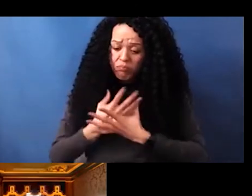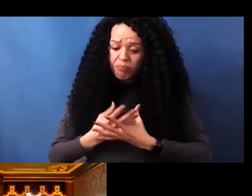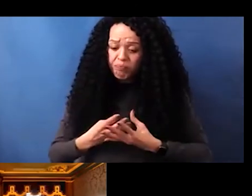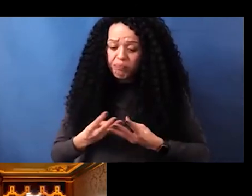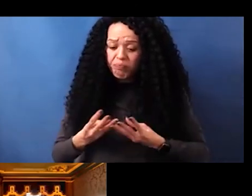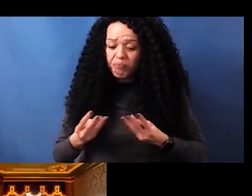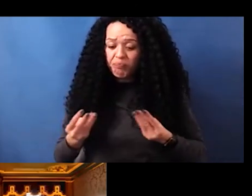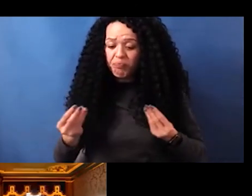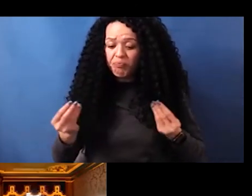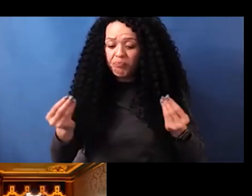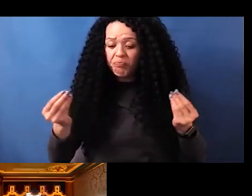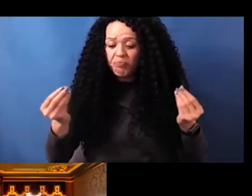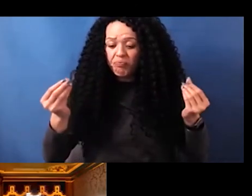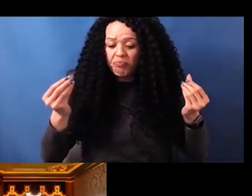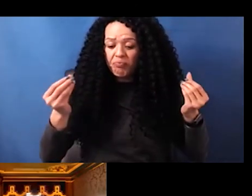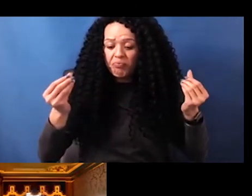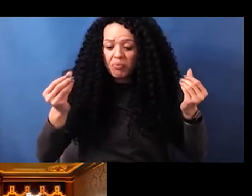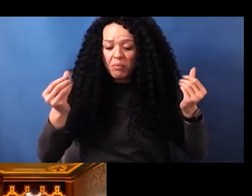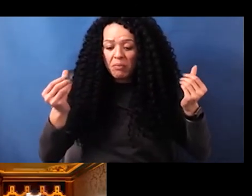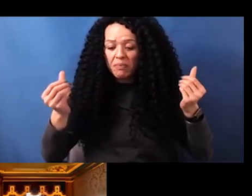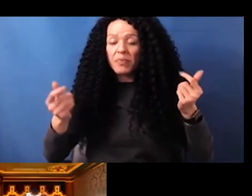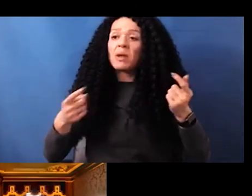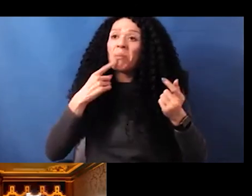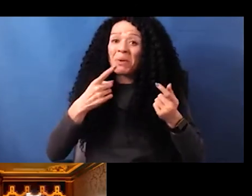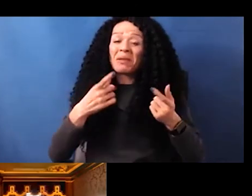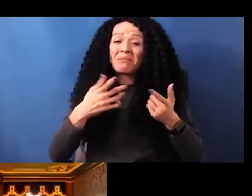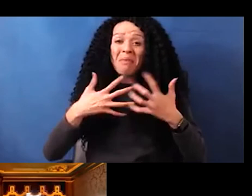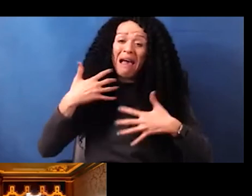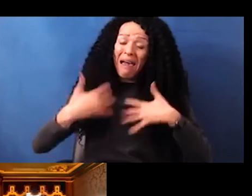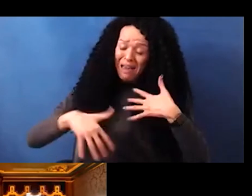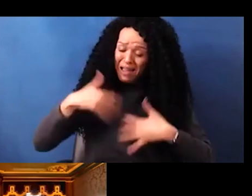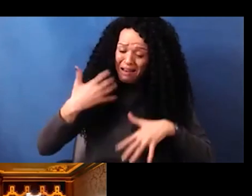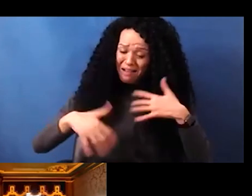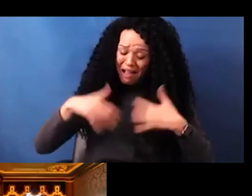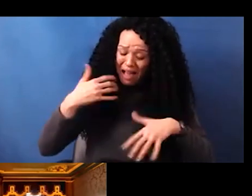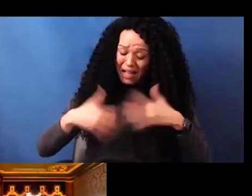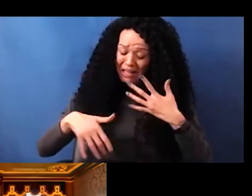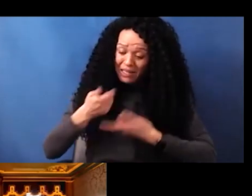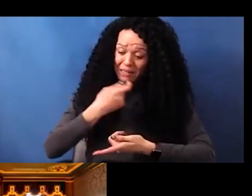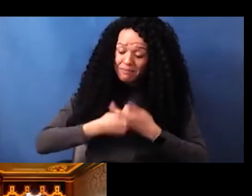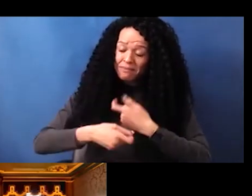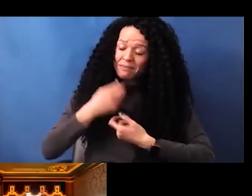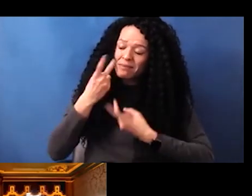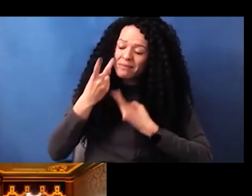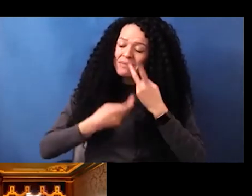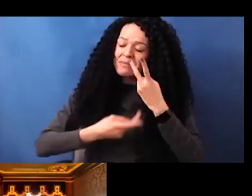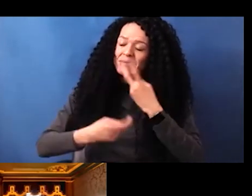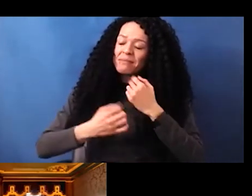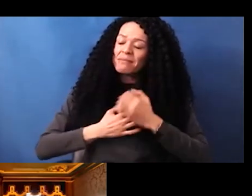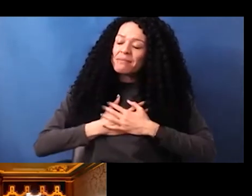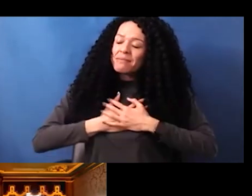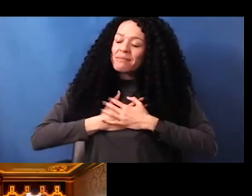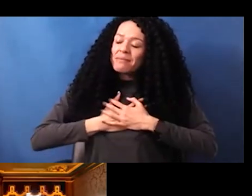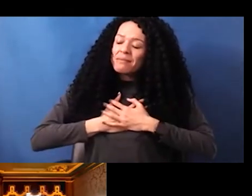woe's despite hath made a bliss of